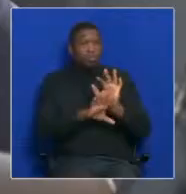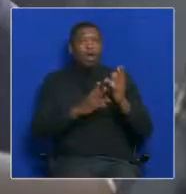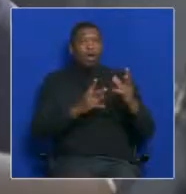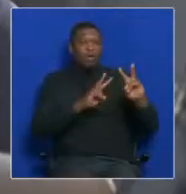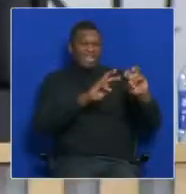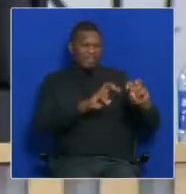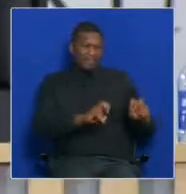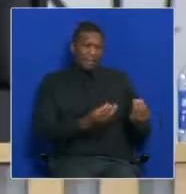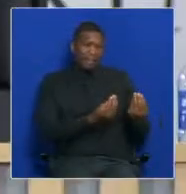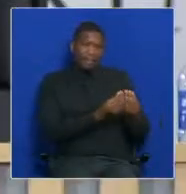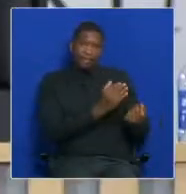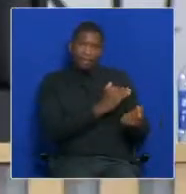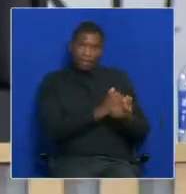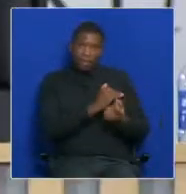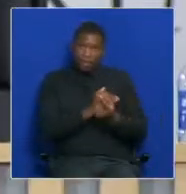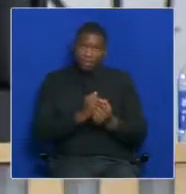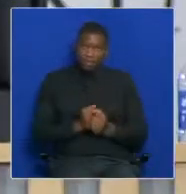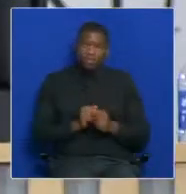things? That is correct.